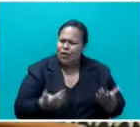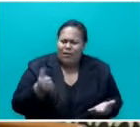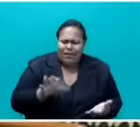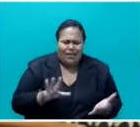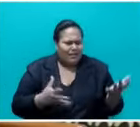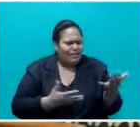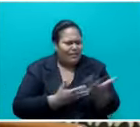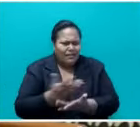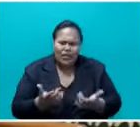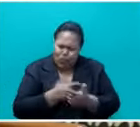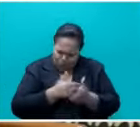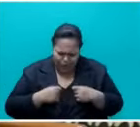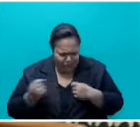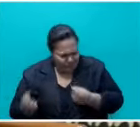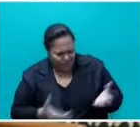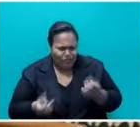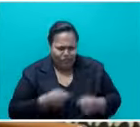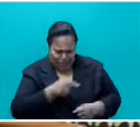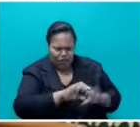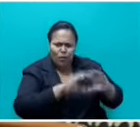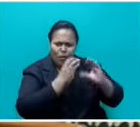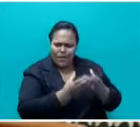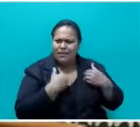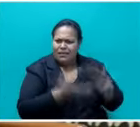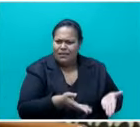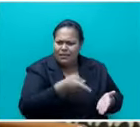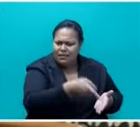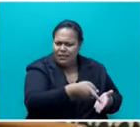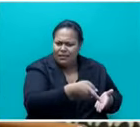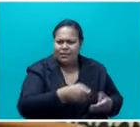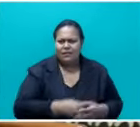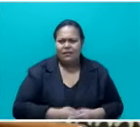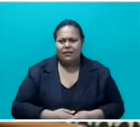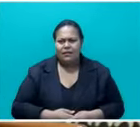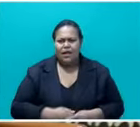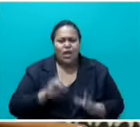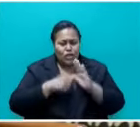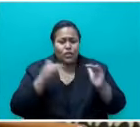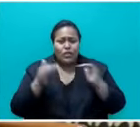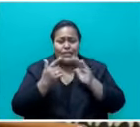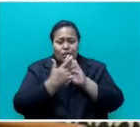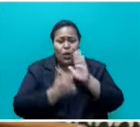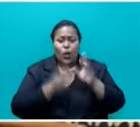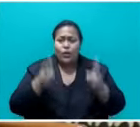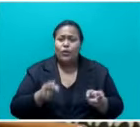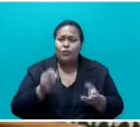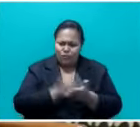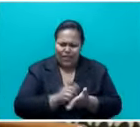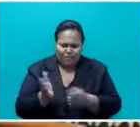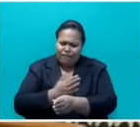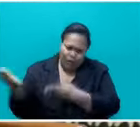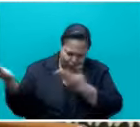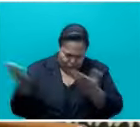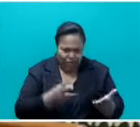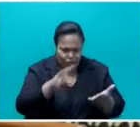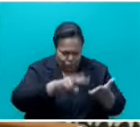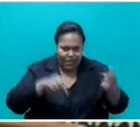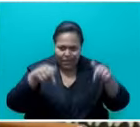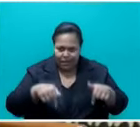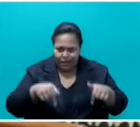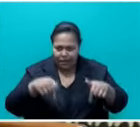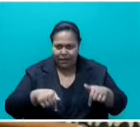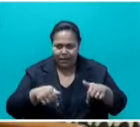submissions to that committee on justice, law and human rights before being brought into Parliament. And this brings me